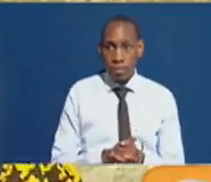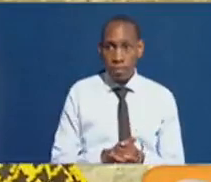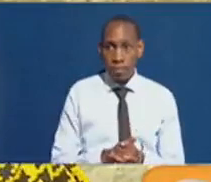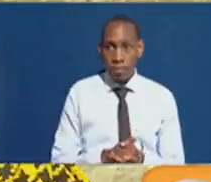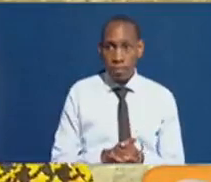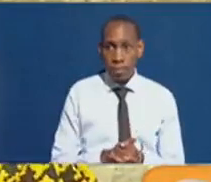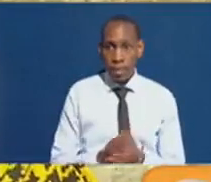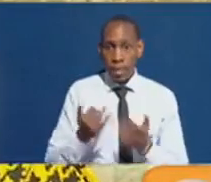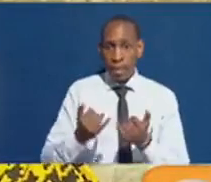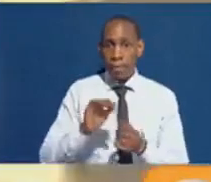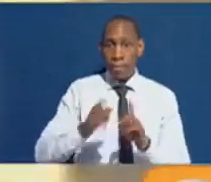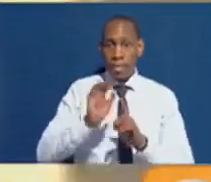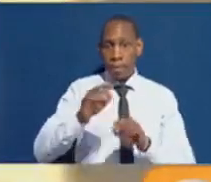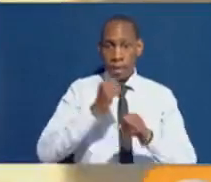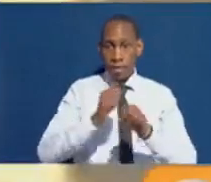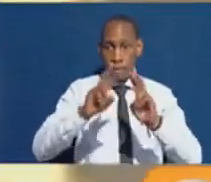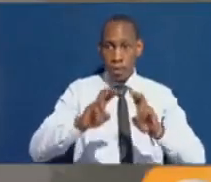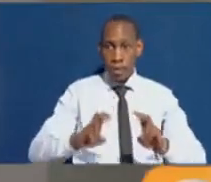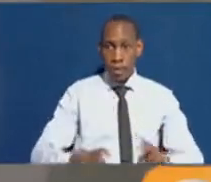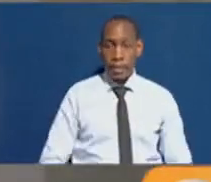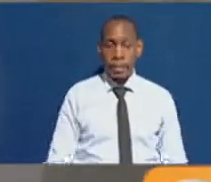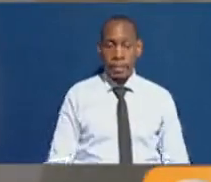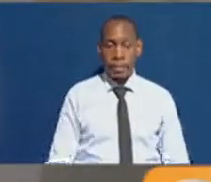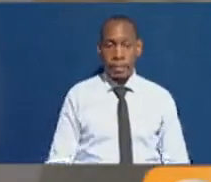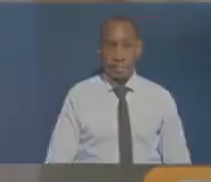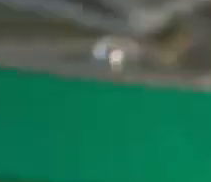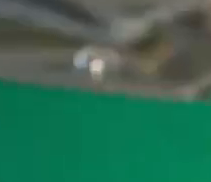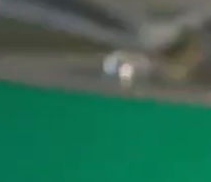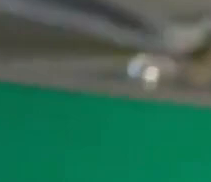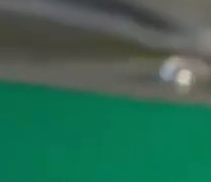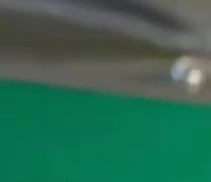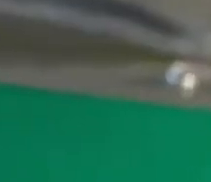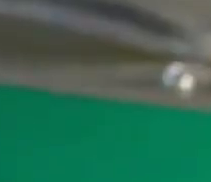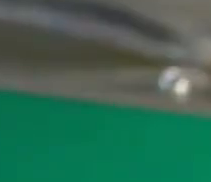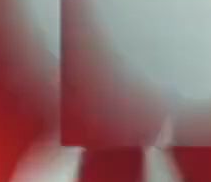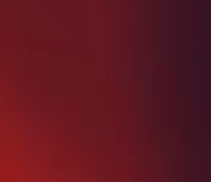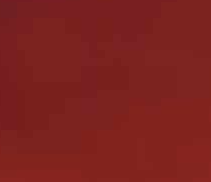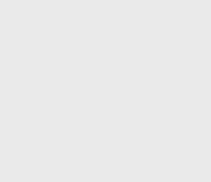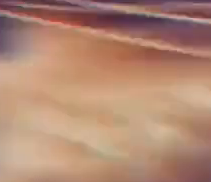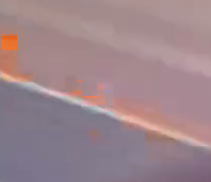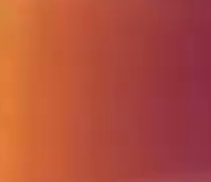So just do your research. Edward Chweya, Made in Kenya, Citizen TV.